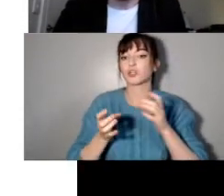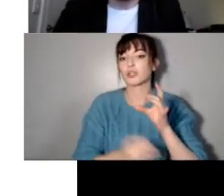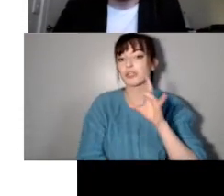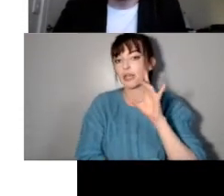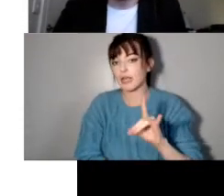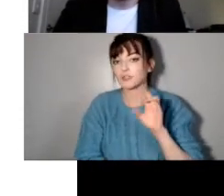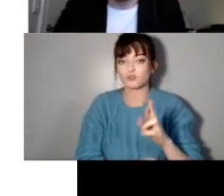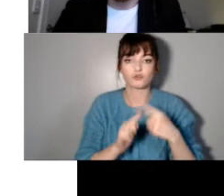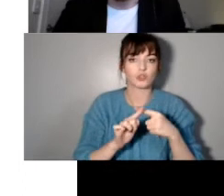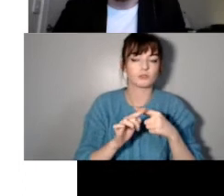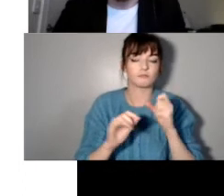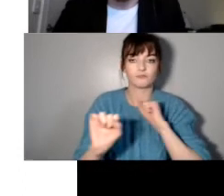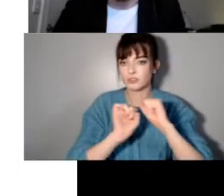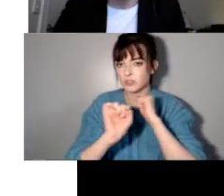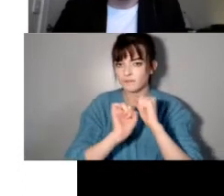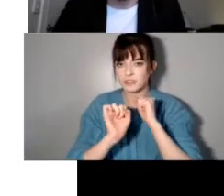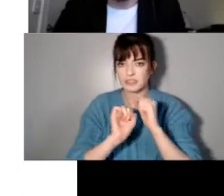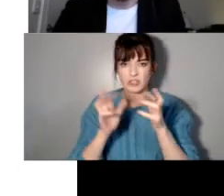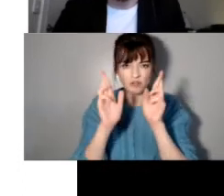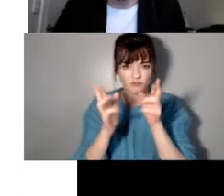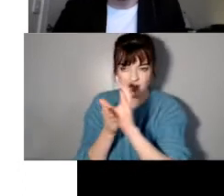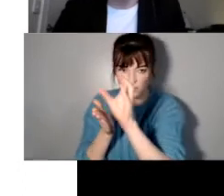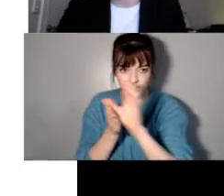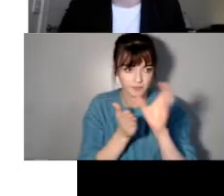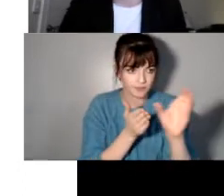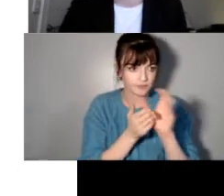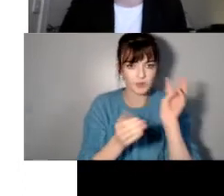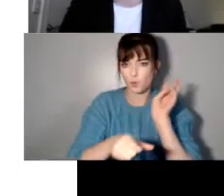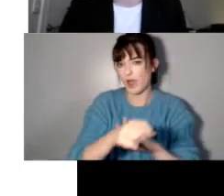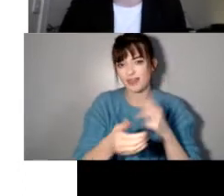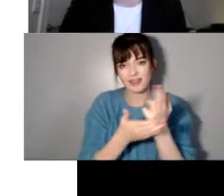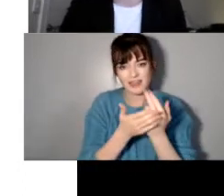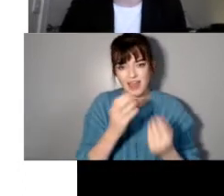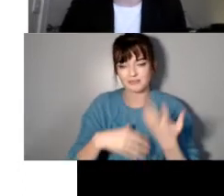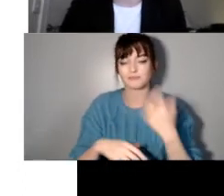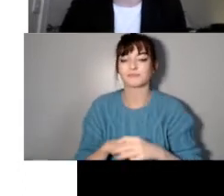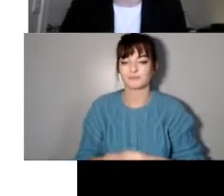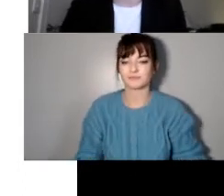are appropriately allocated and well designed going forward.